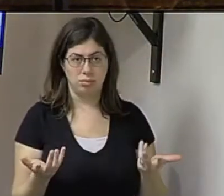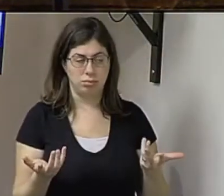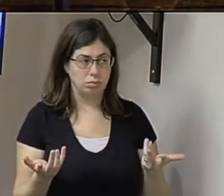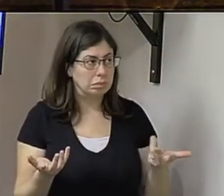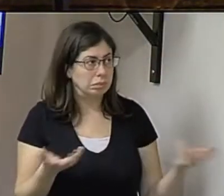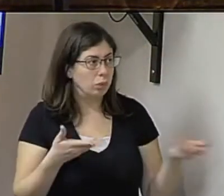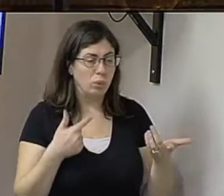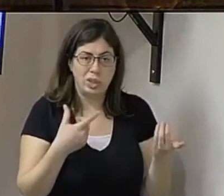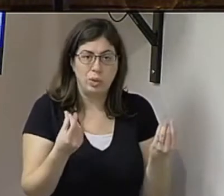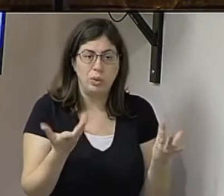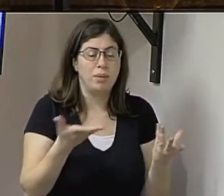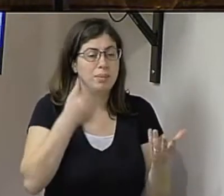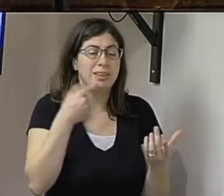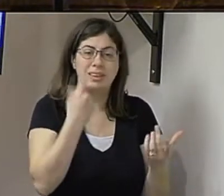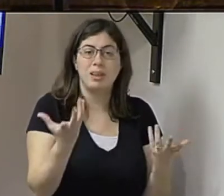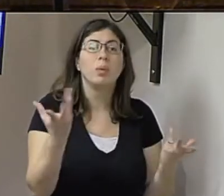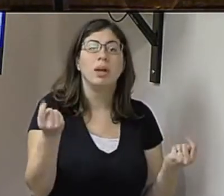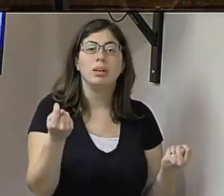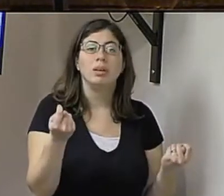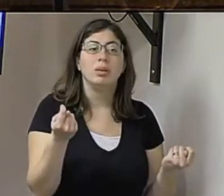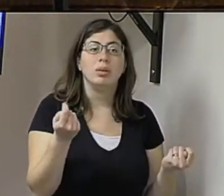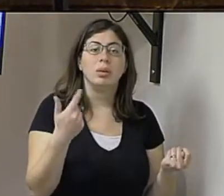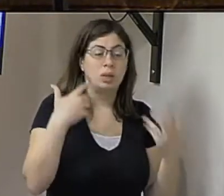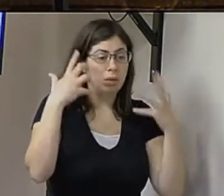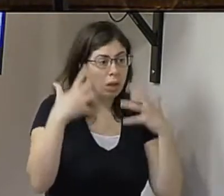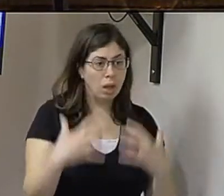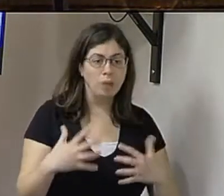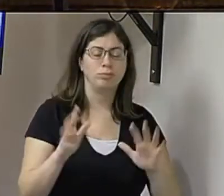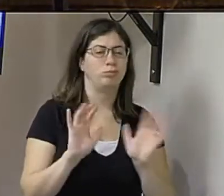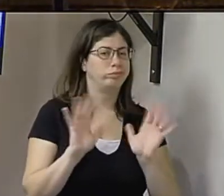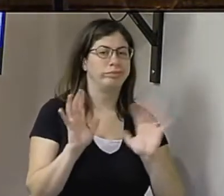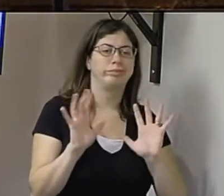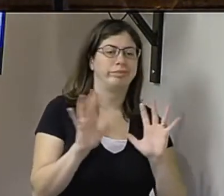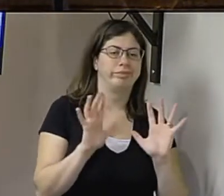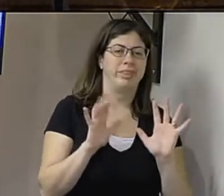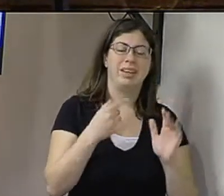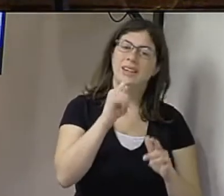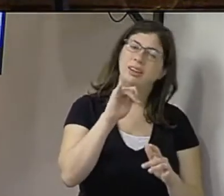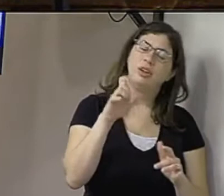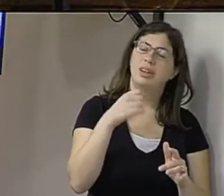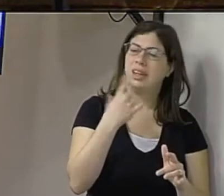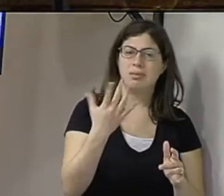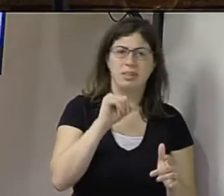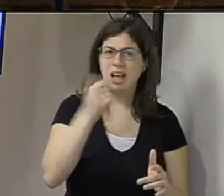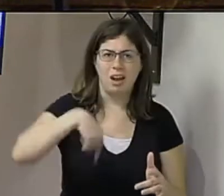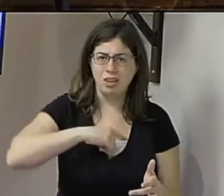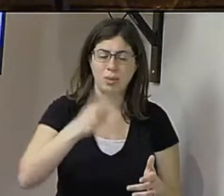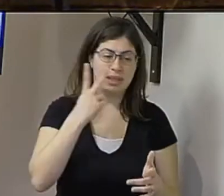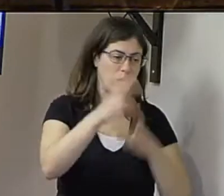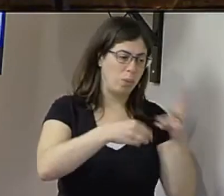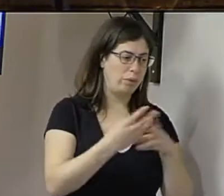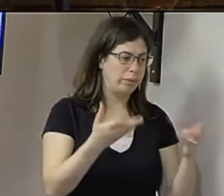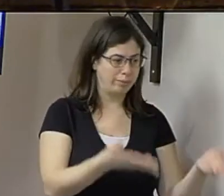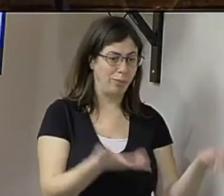one of the best things that it tells us is, hey, we don't despair. We were talking about this last week, right? Tyler's saying, hey, that's not us. We don't look at the world and say,